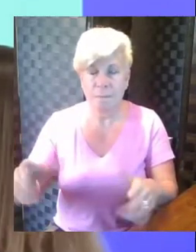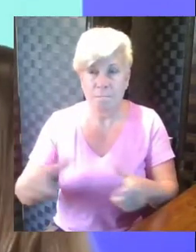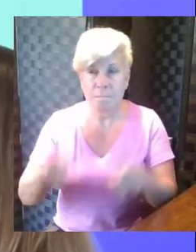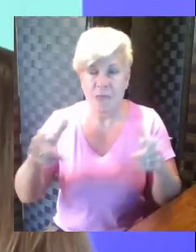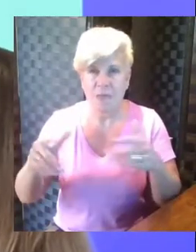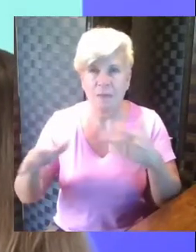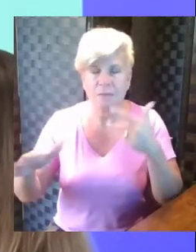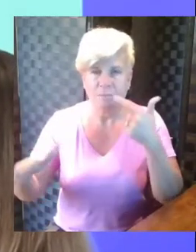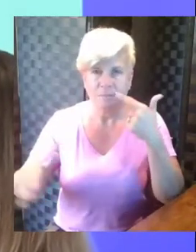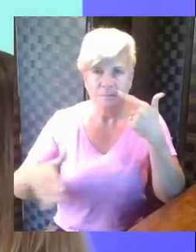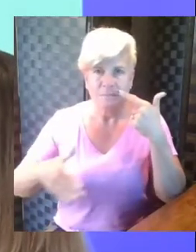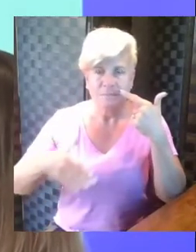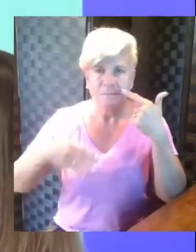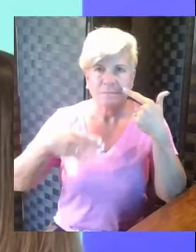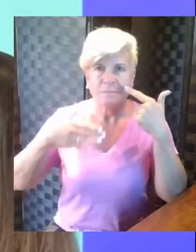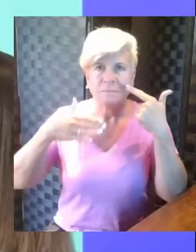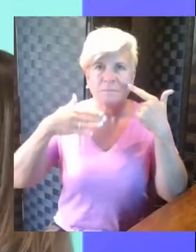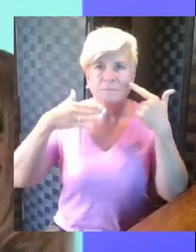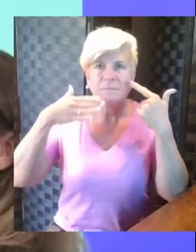Biggest deep breath. Here we go.